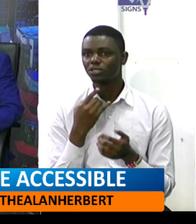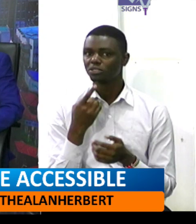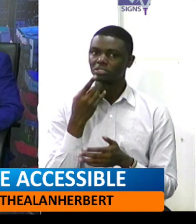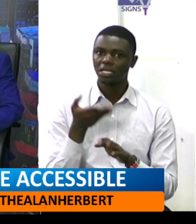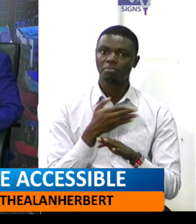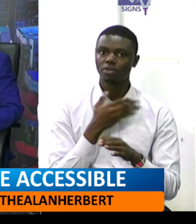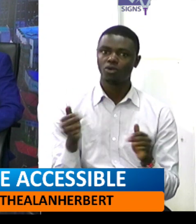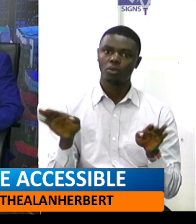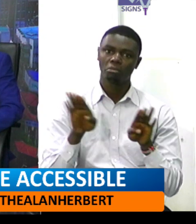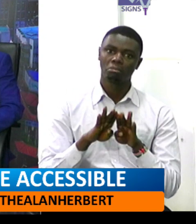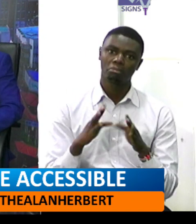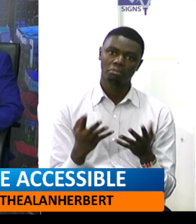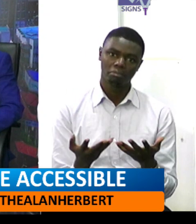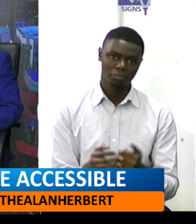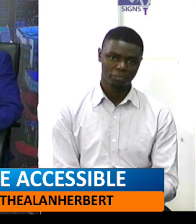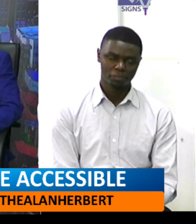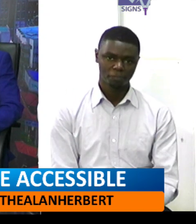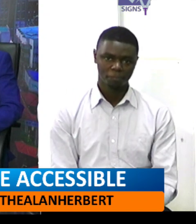before we close it?